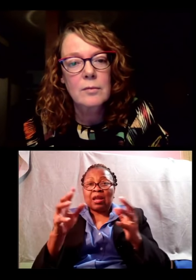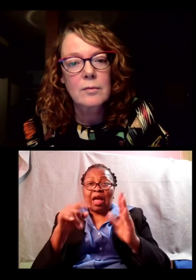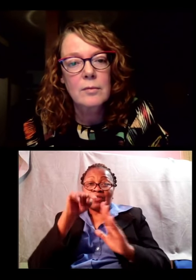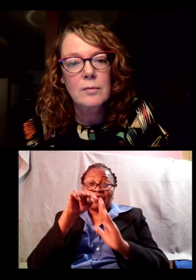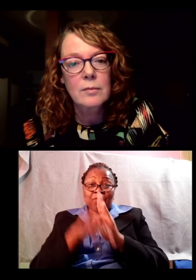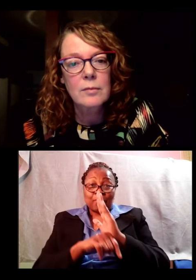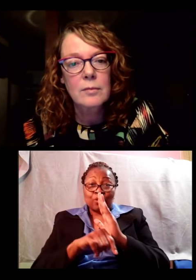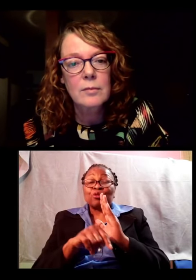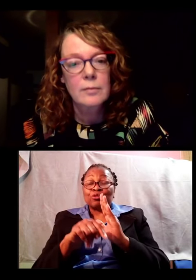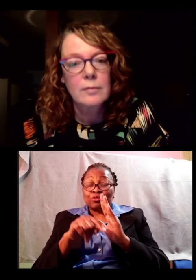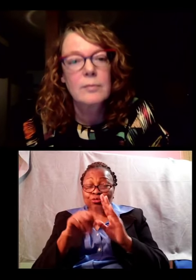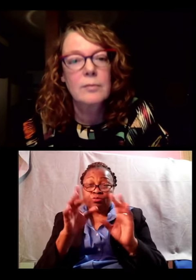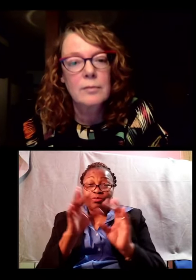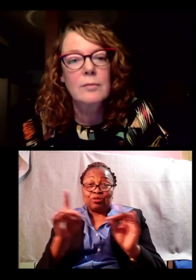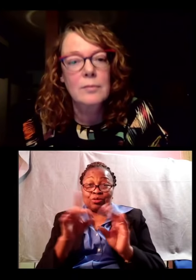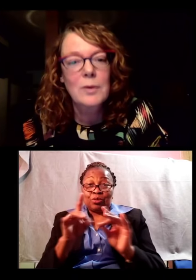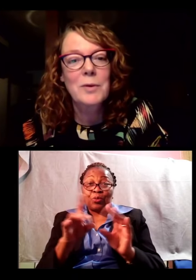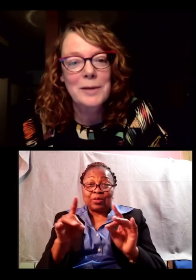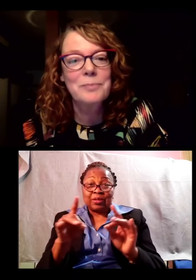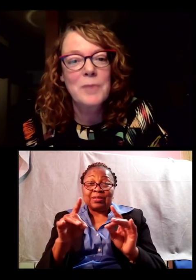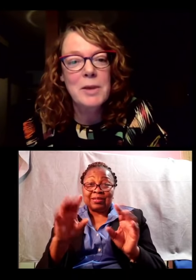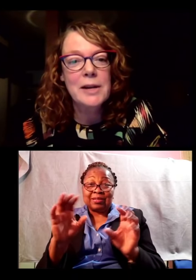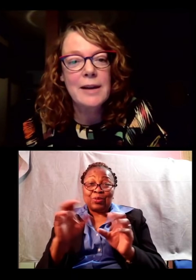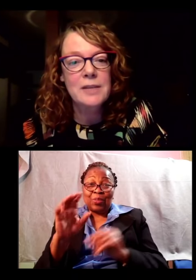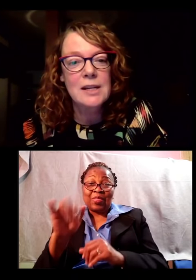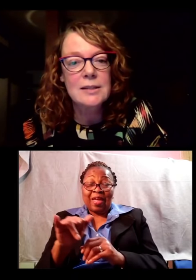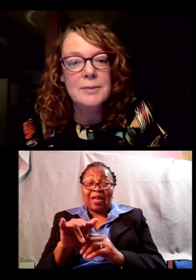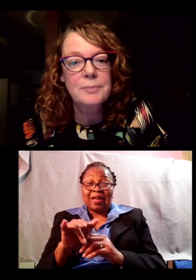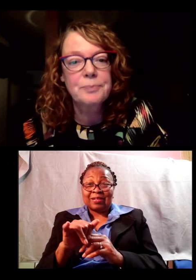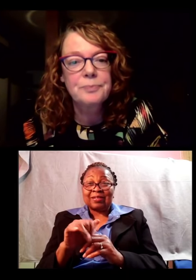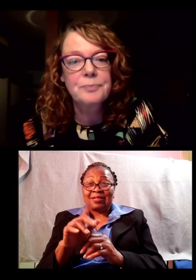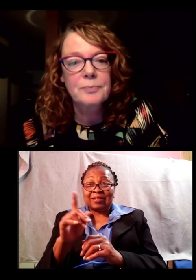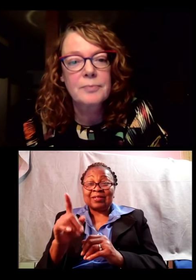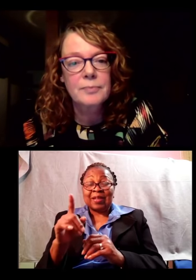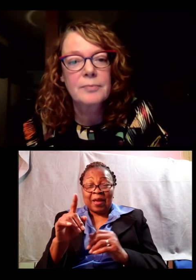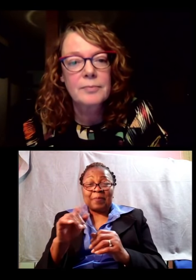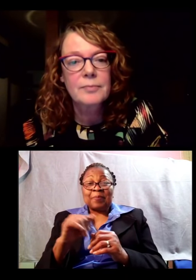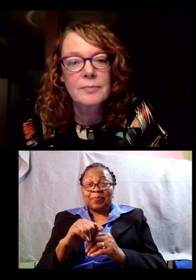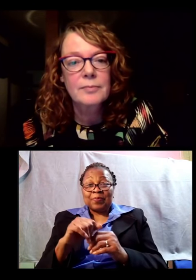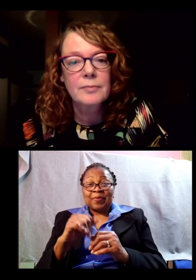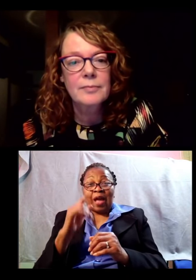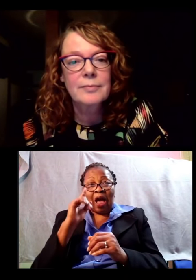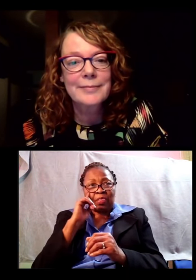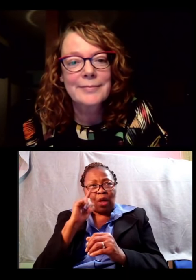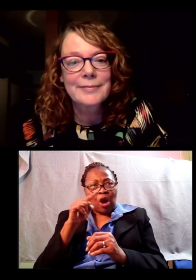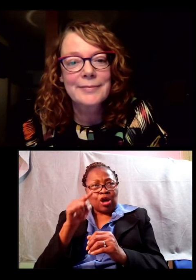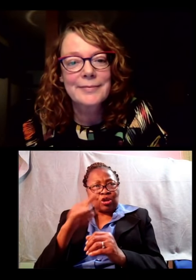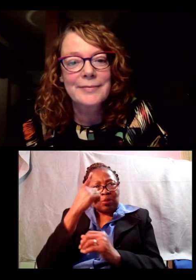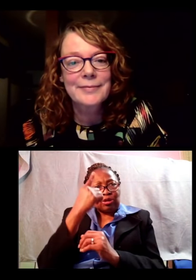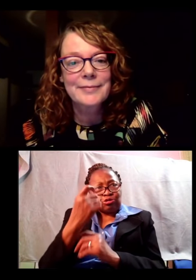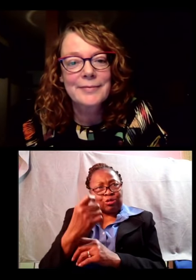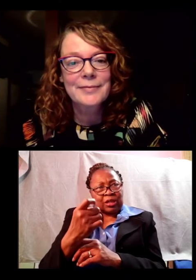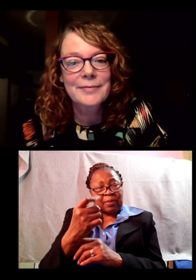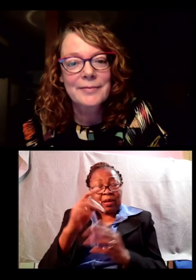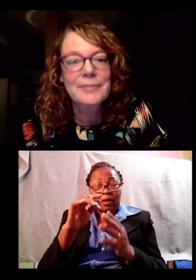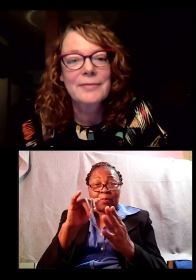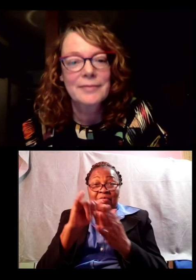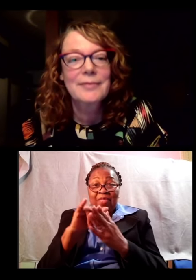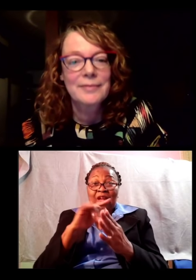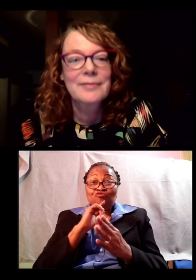on this, you know. Right, the buried evidence. You thought you were dreaming, but that really